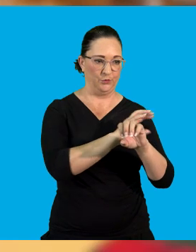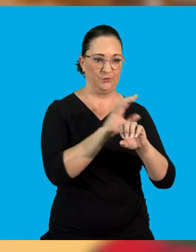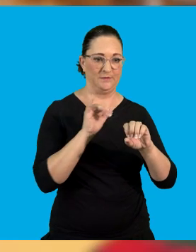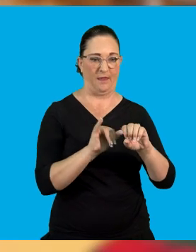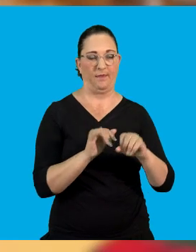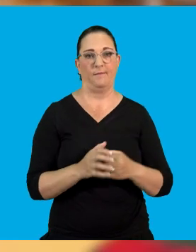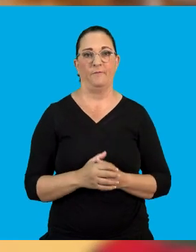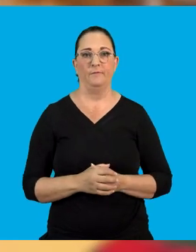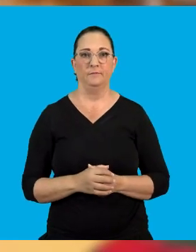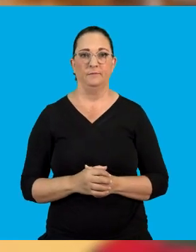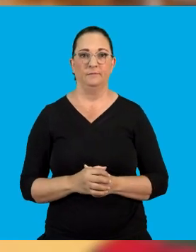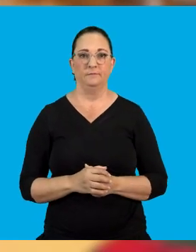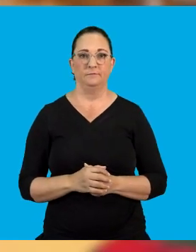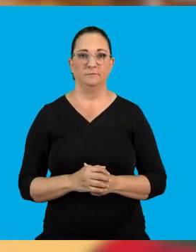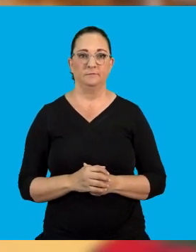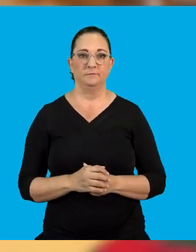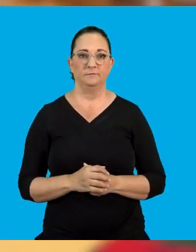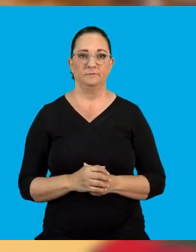So,